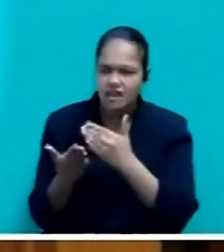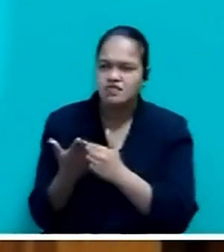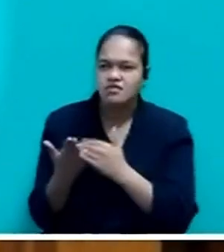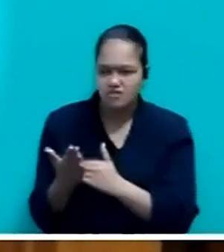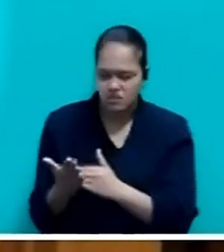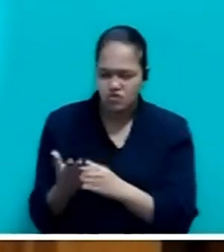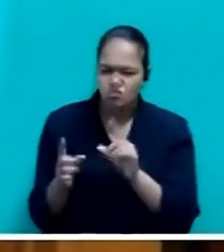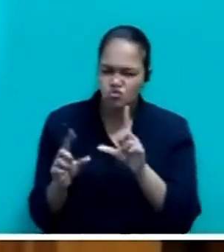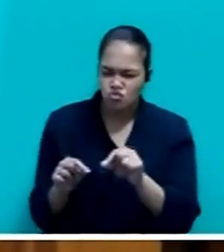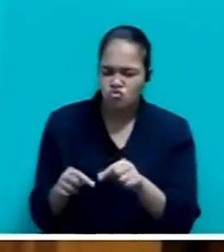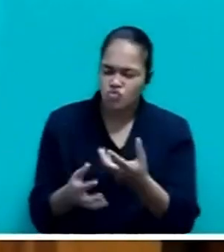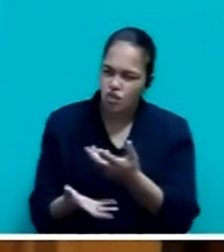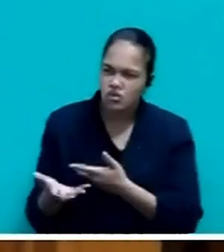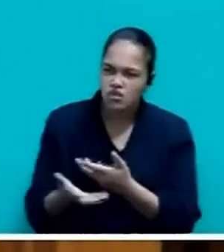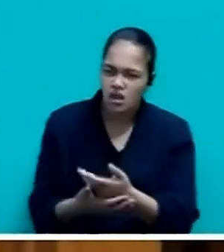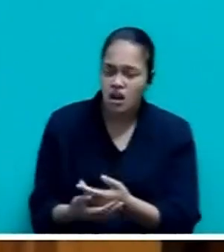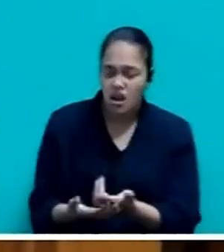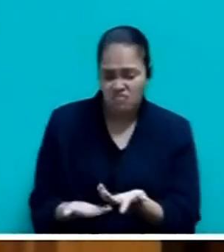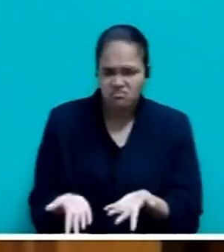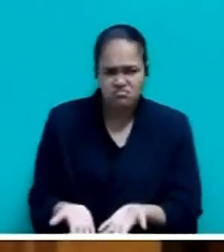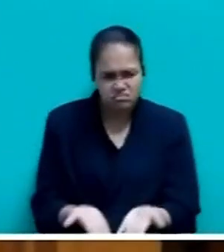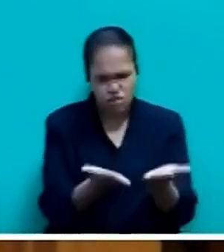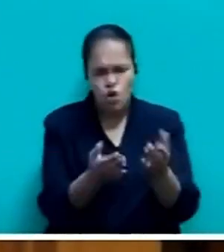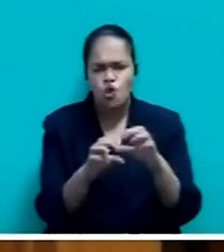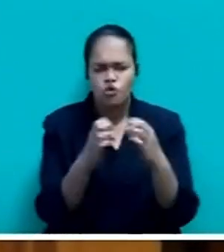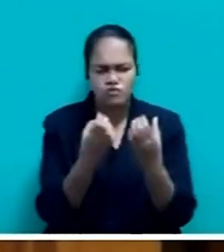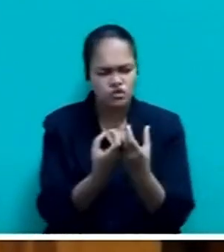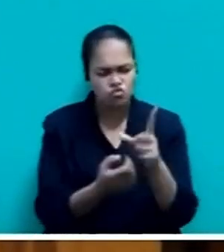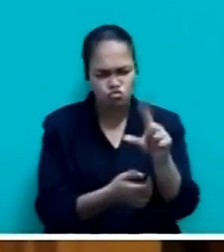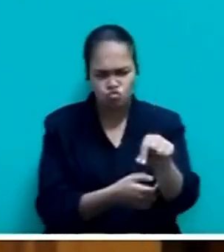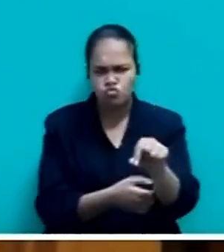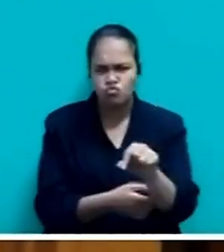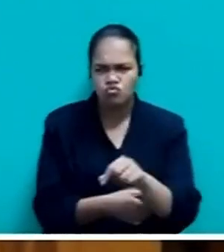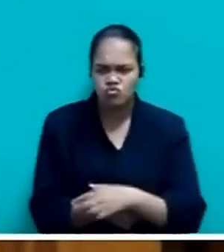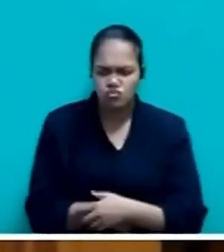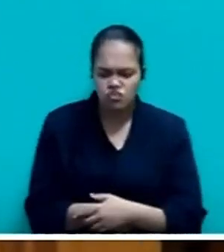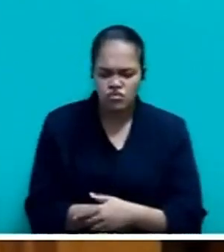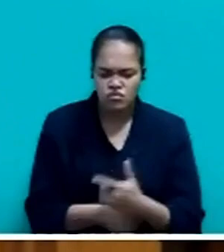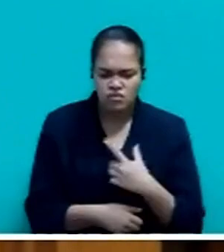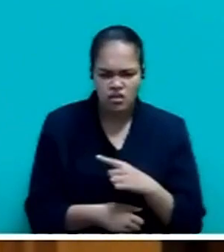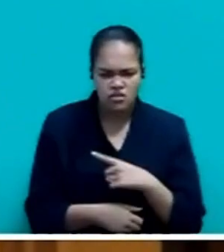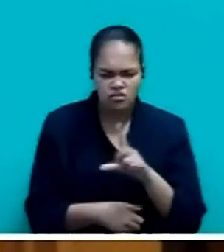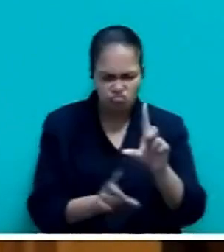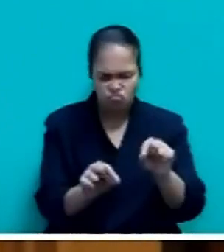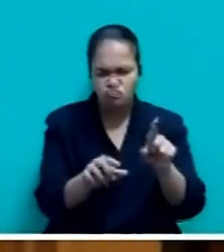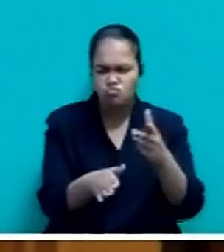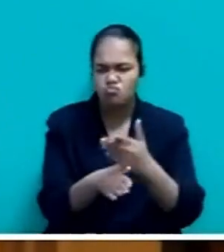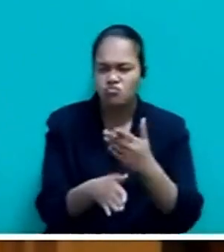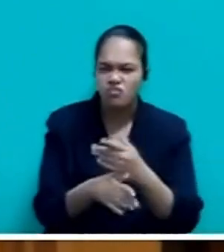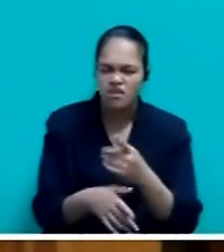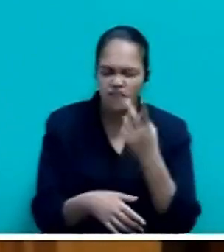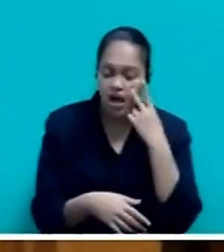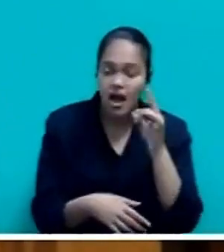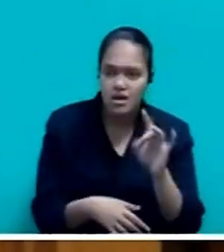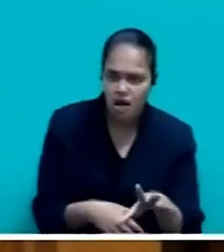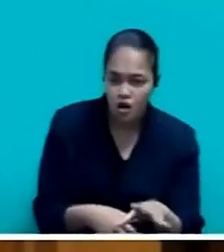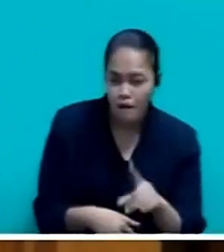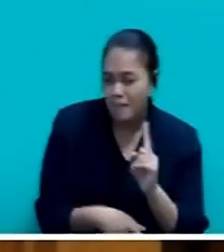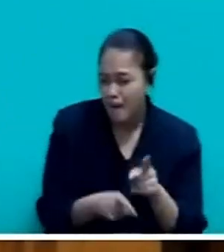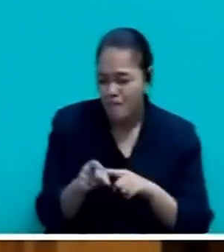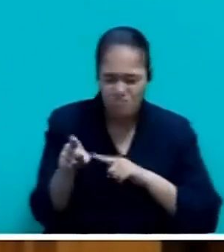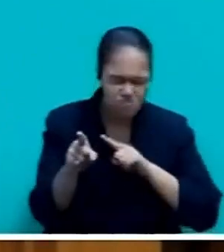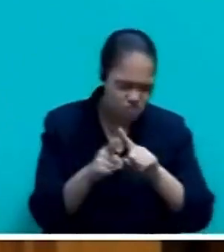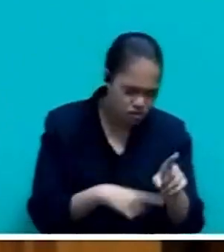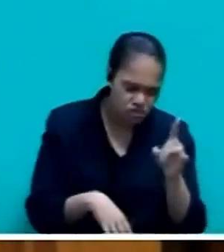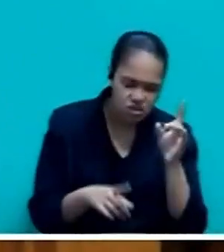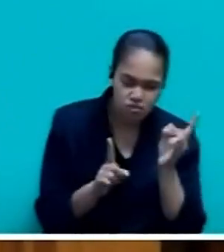that consultative exercise and let the committees deal with it, because there's quite a degree of independence when they actually do that, to find out. And most